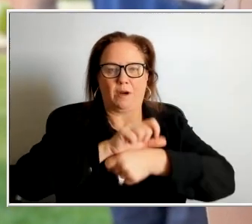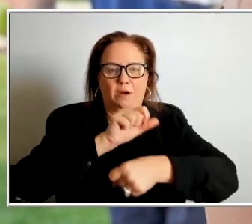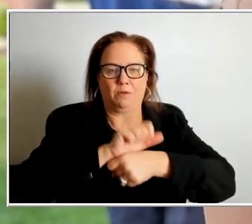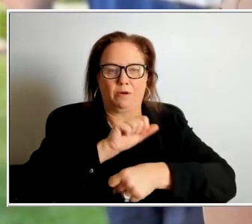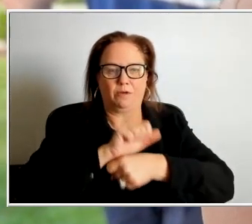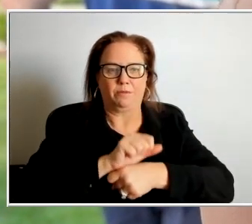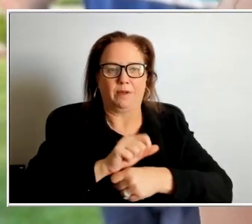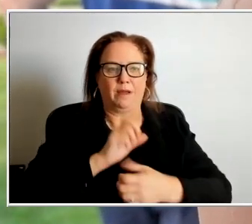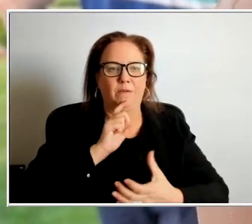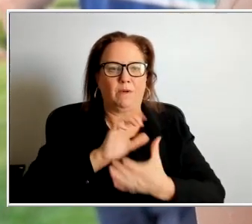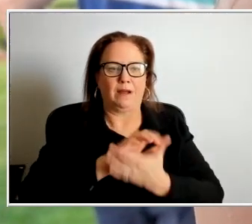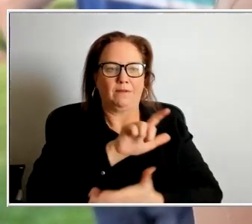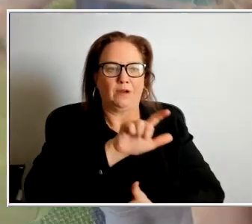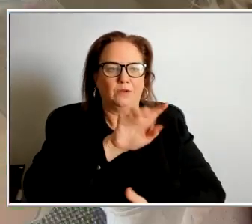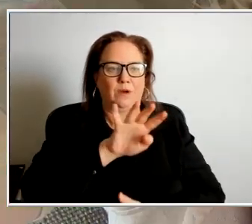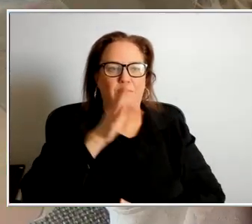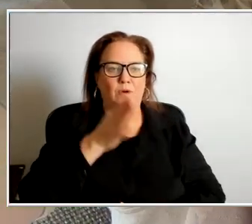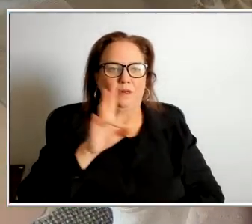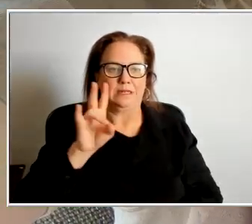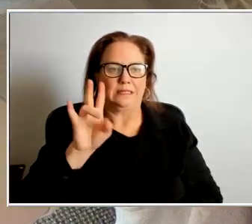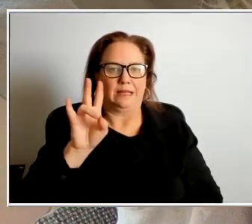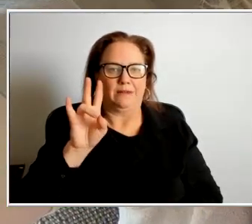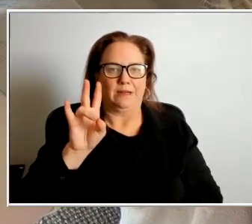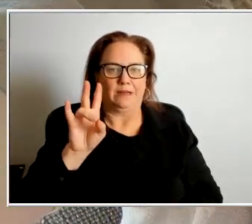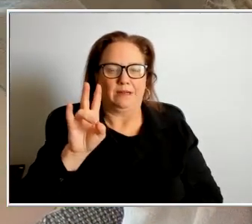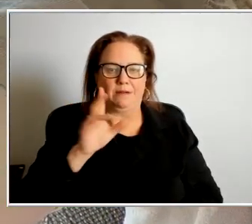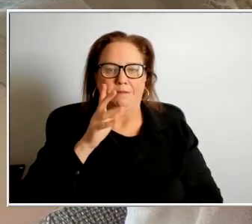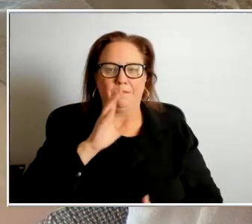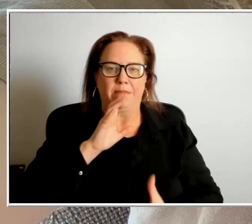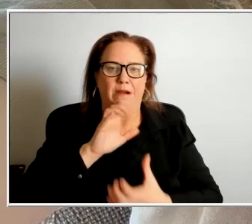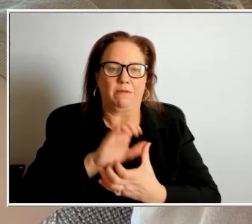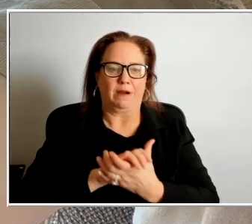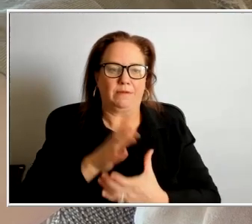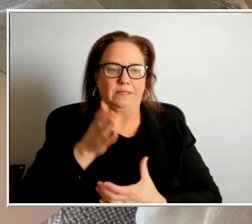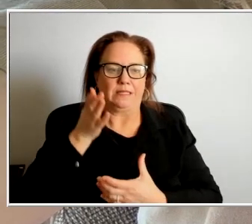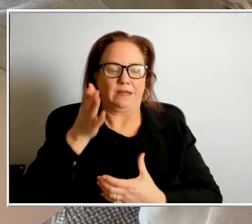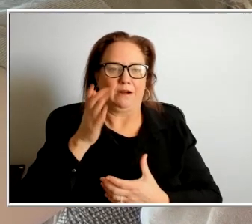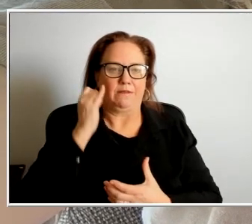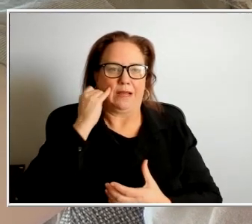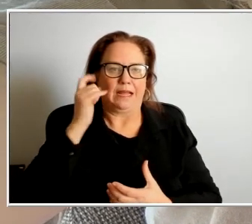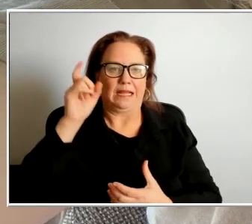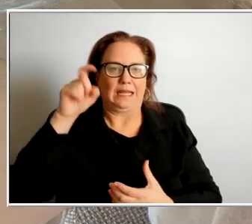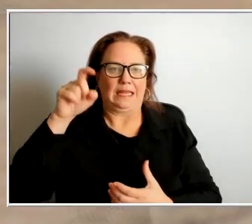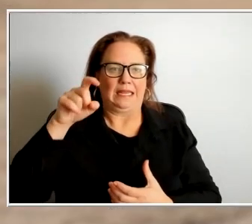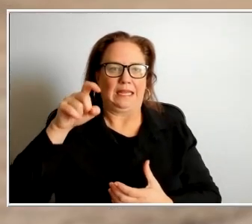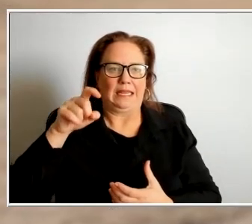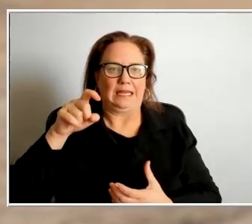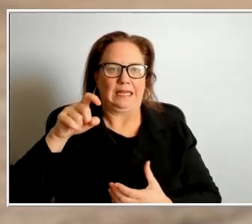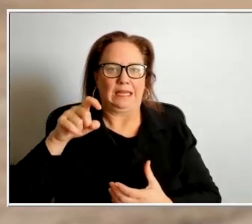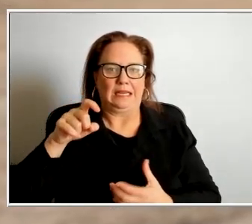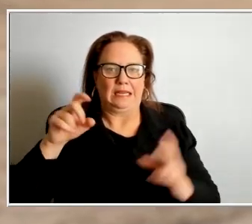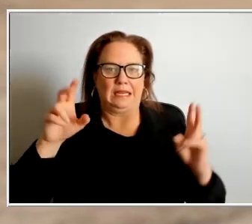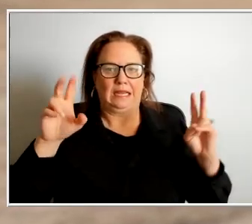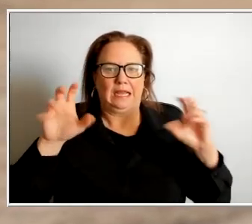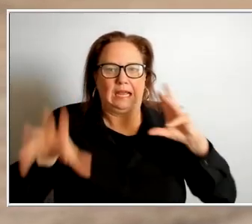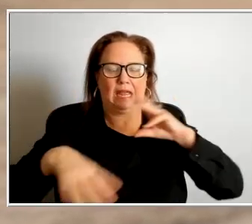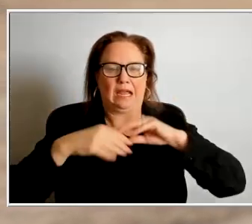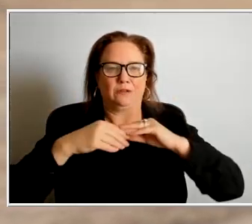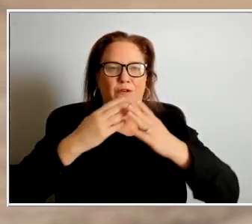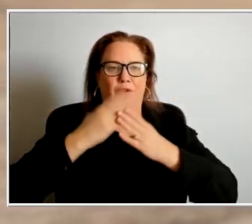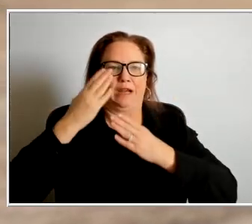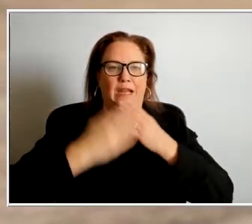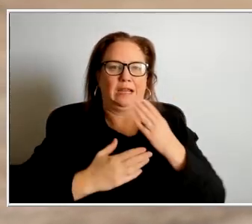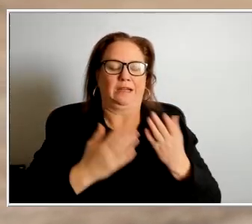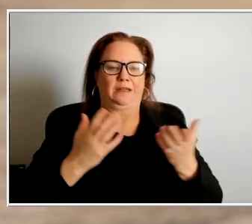wife 24/7. And so she was always there where, if I needed that quote unquote extra hand, she was